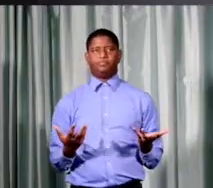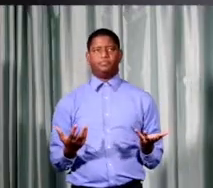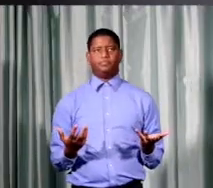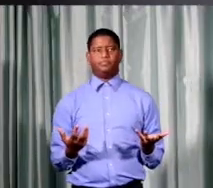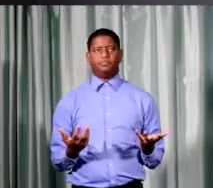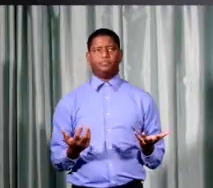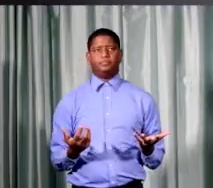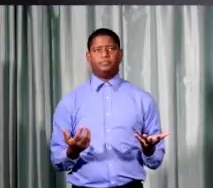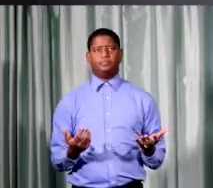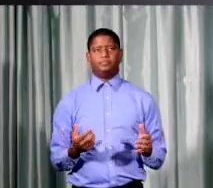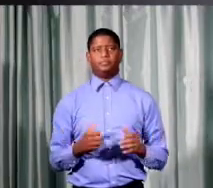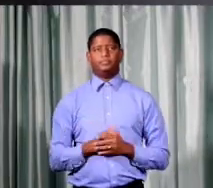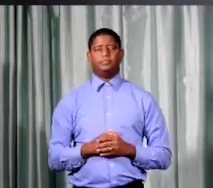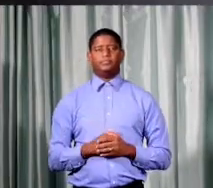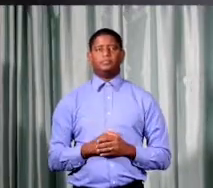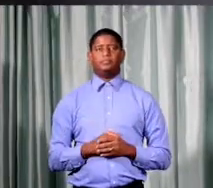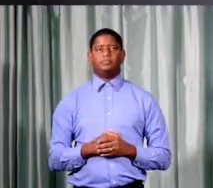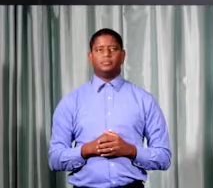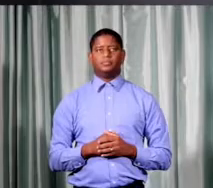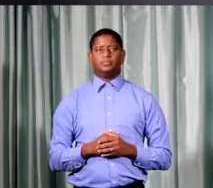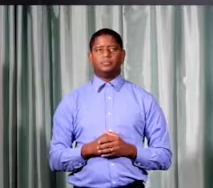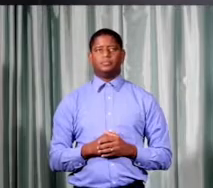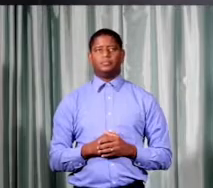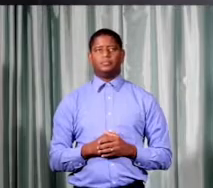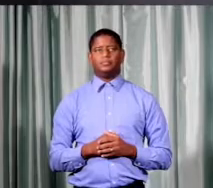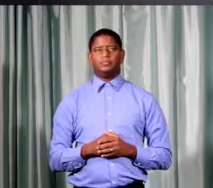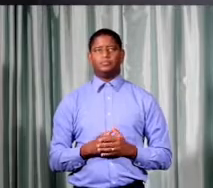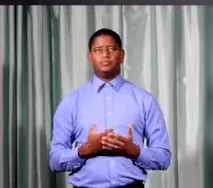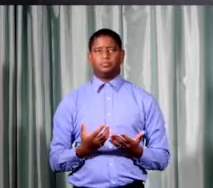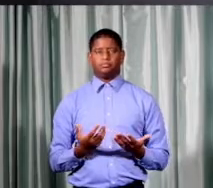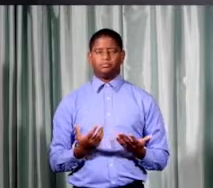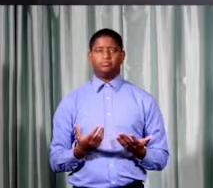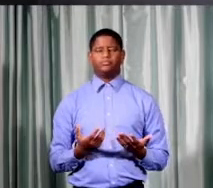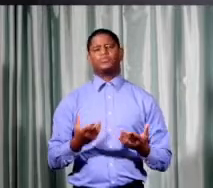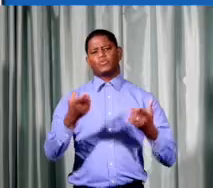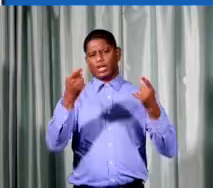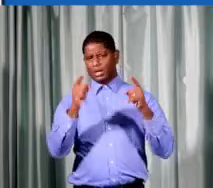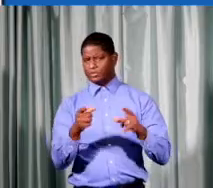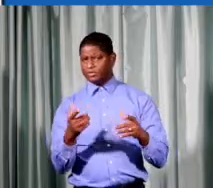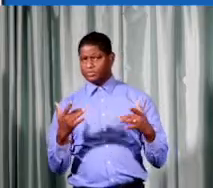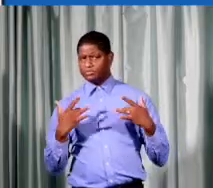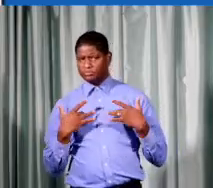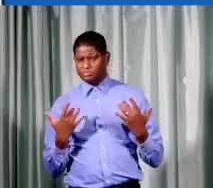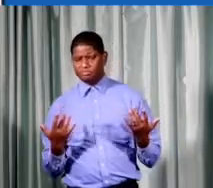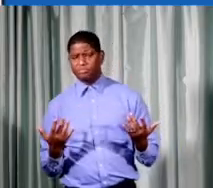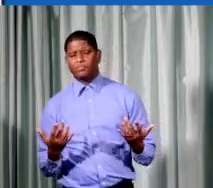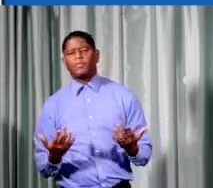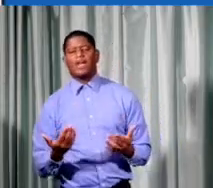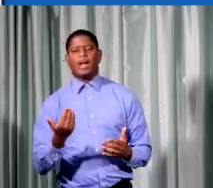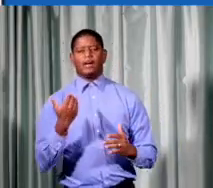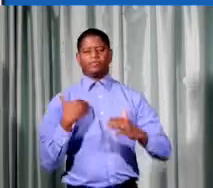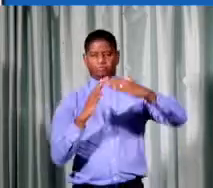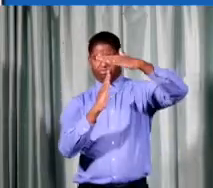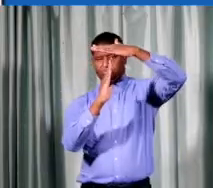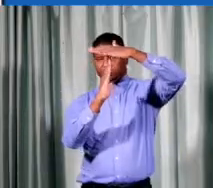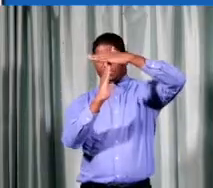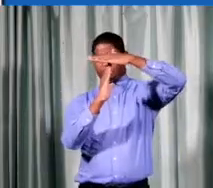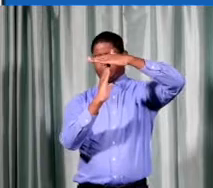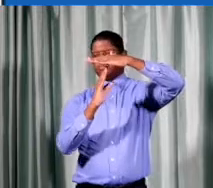So, basically, what happens, transactions are recorded in these little T accounts. This